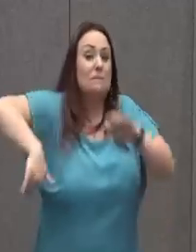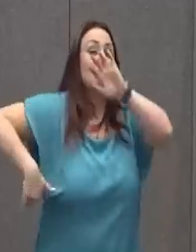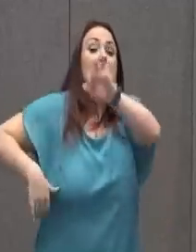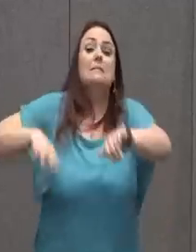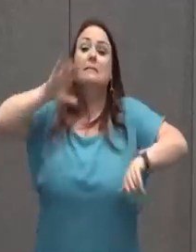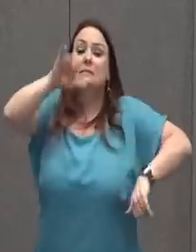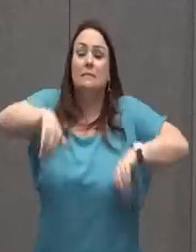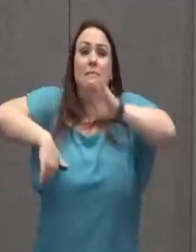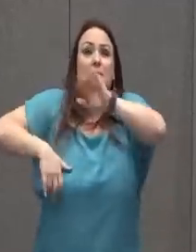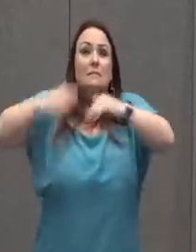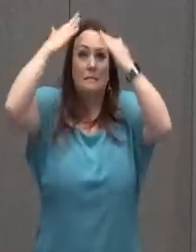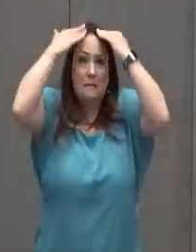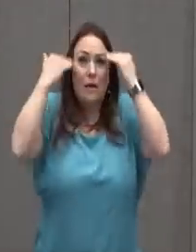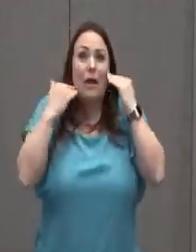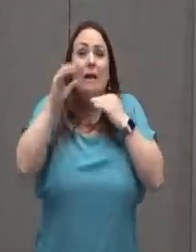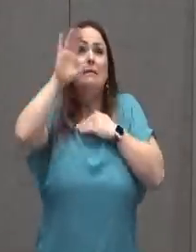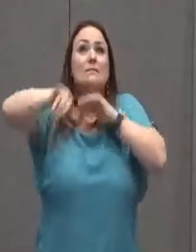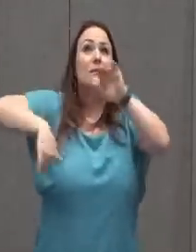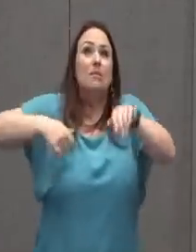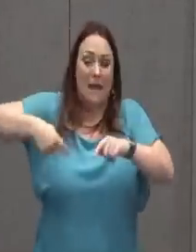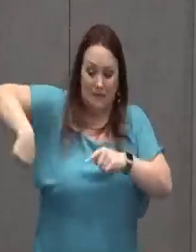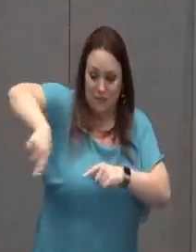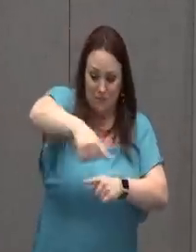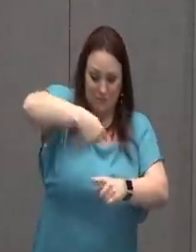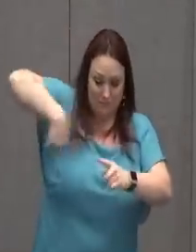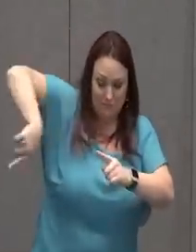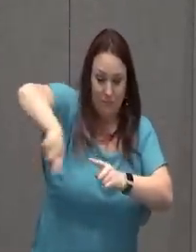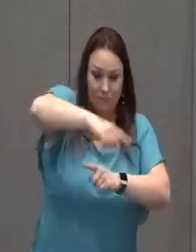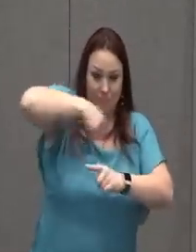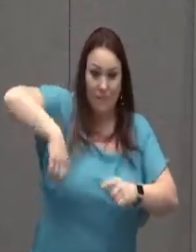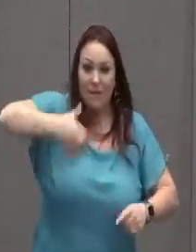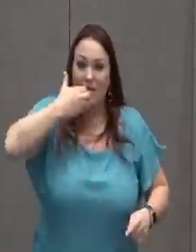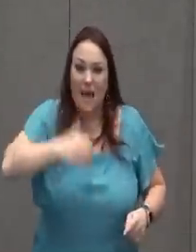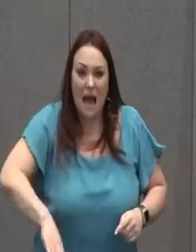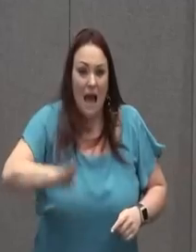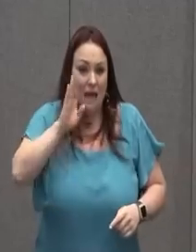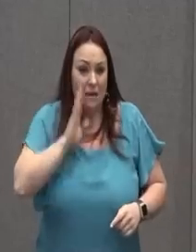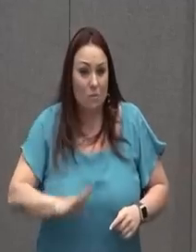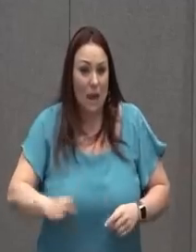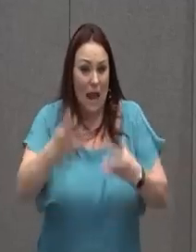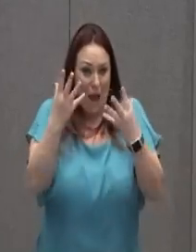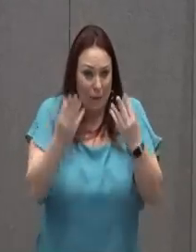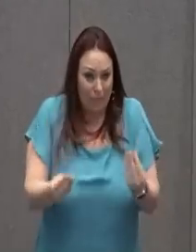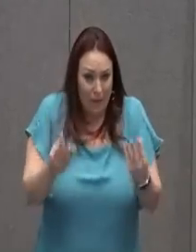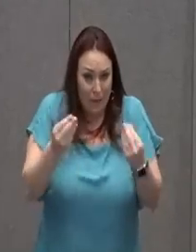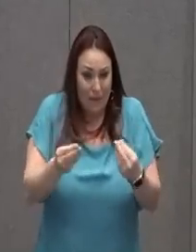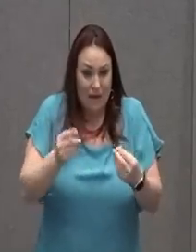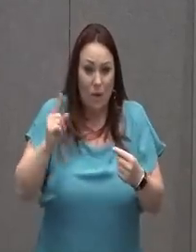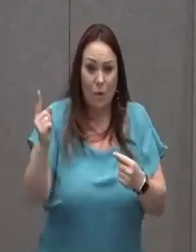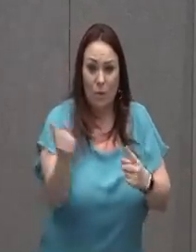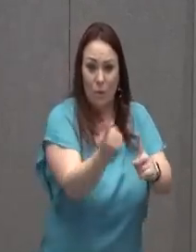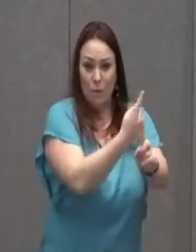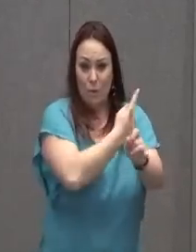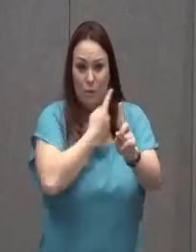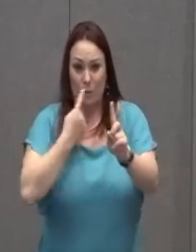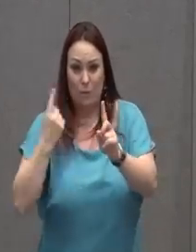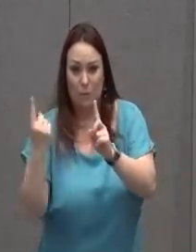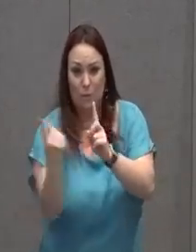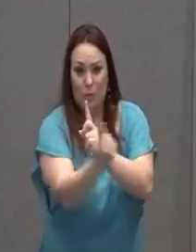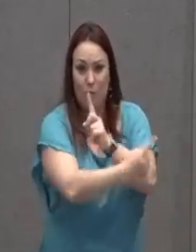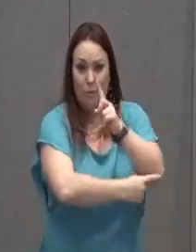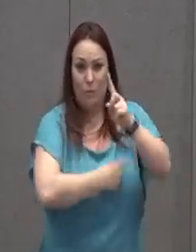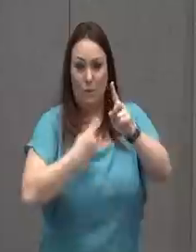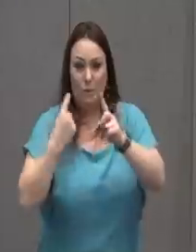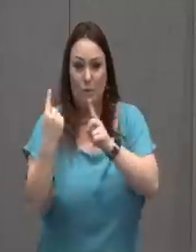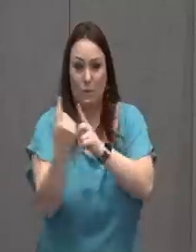water, but the scoop kept spinning the hot brown liquid. Around and around it